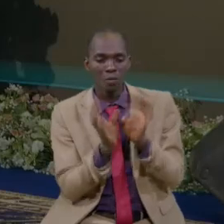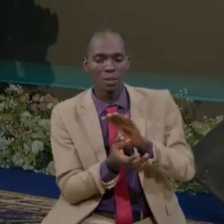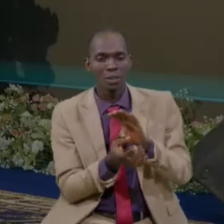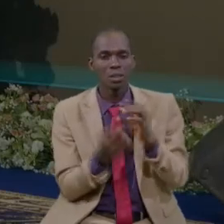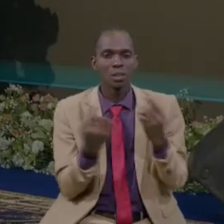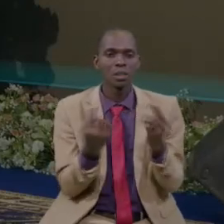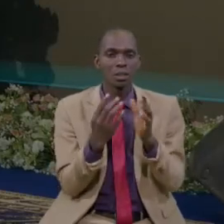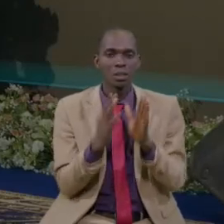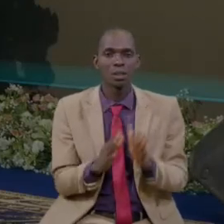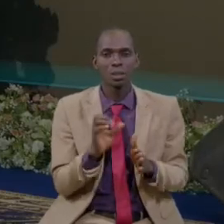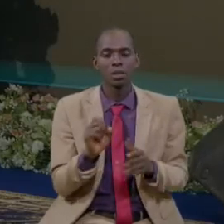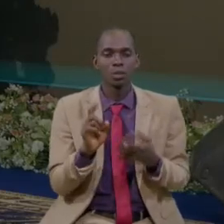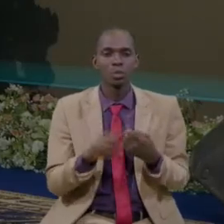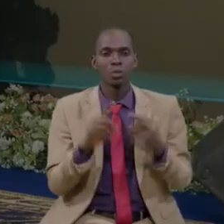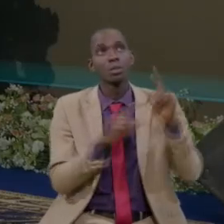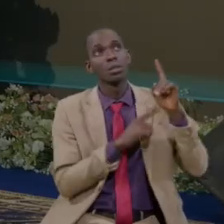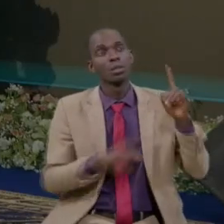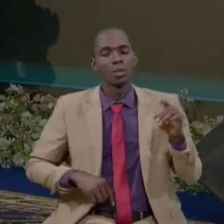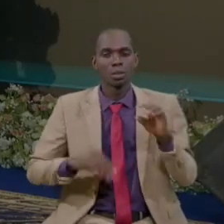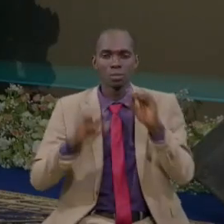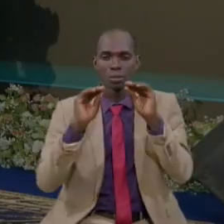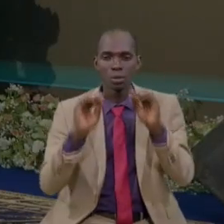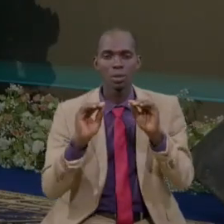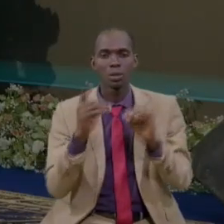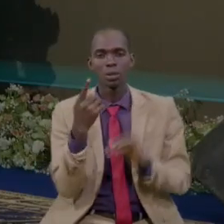Lord. Teach the word